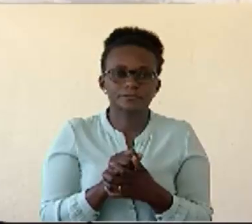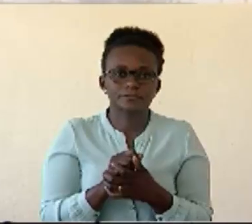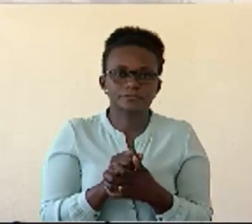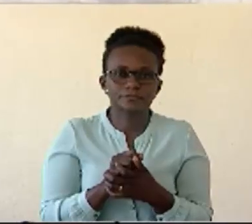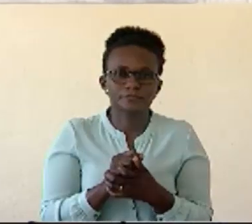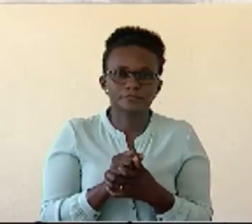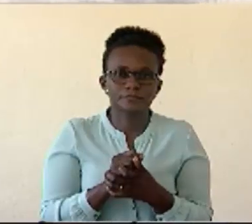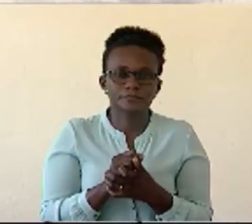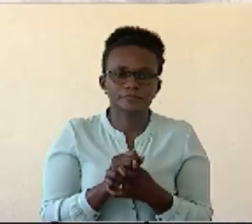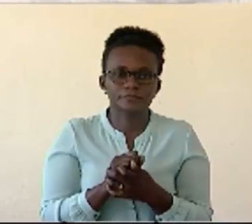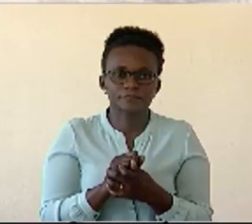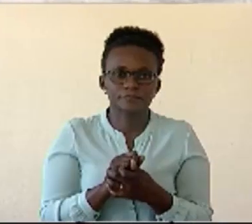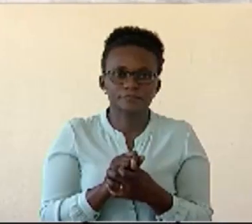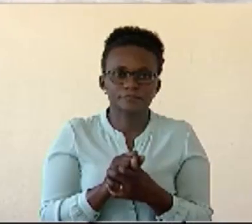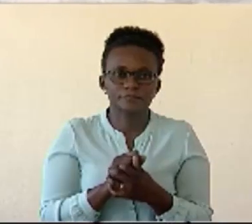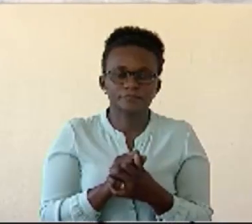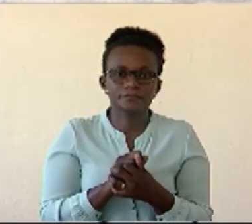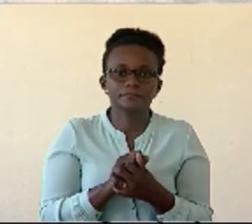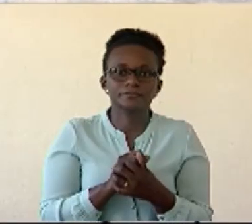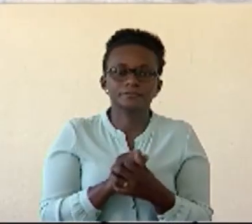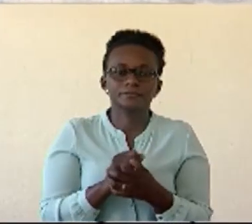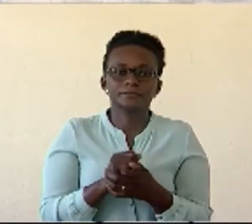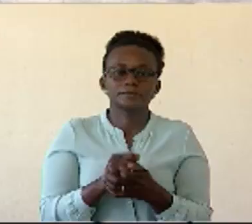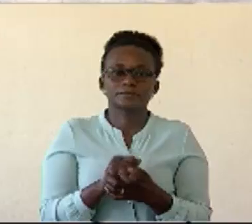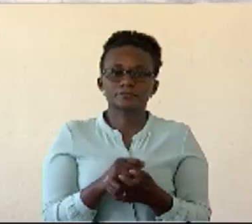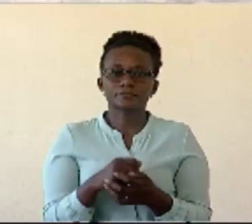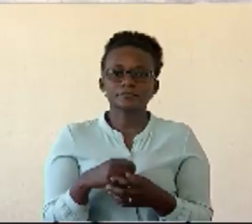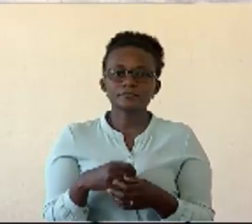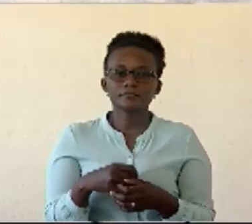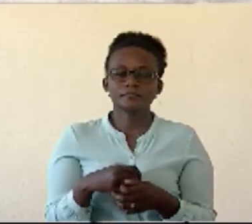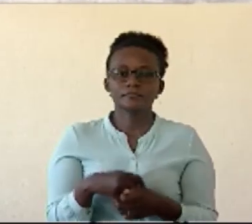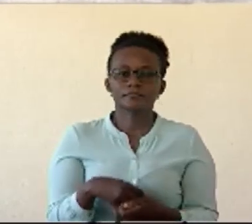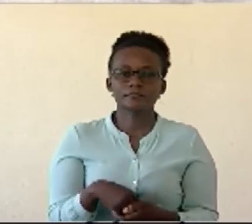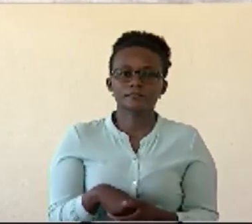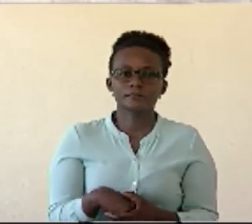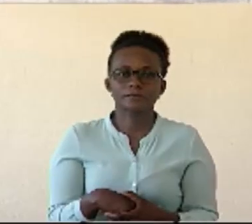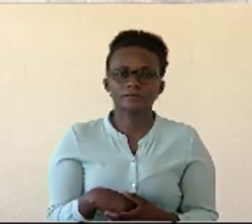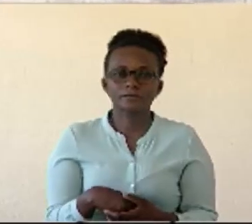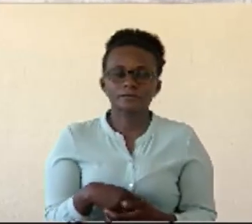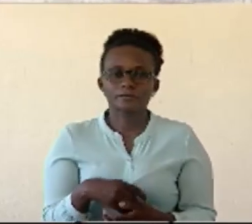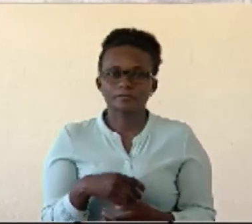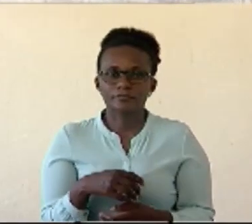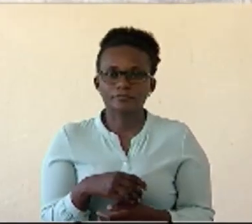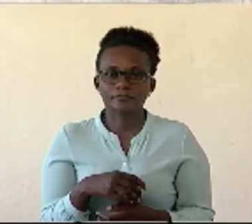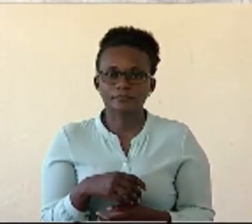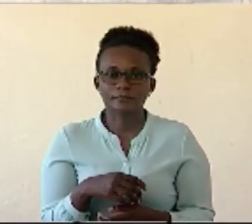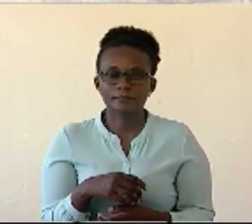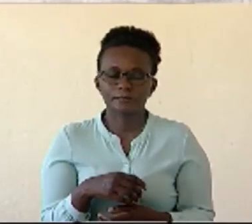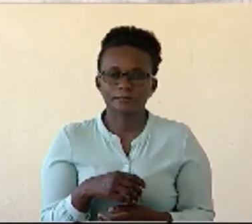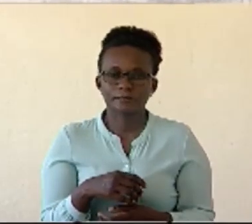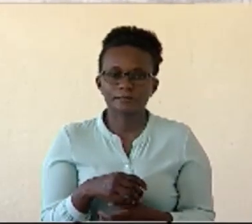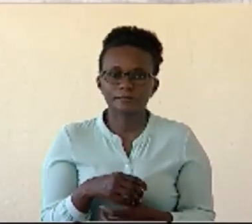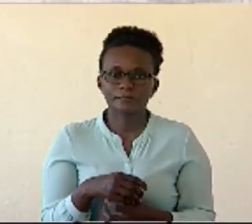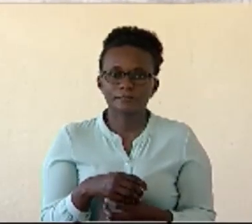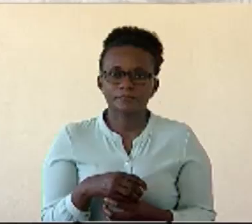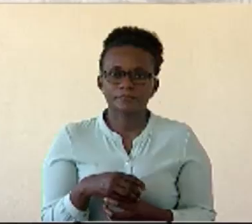reaction, the reaction becomes colorless. Why? Because the copper 2 ions are being removed from the solution,